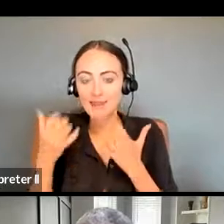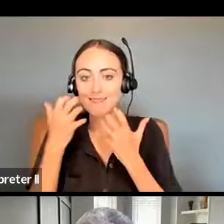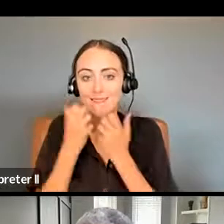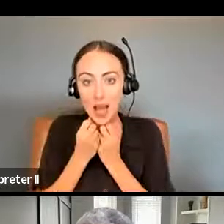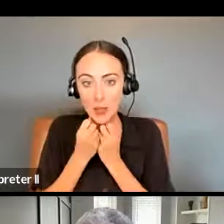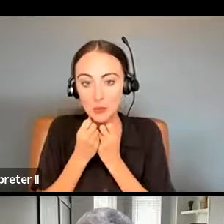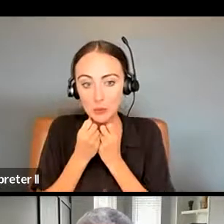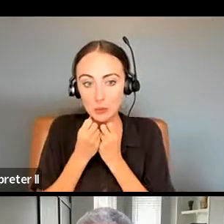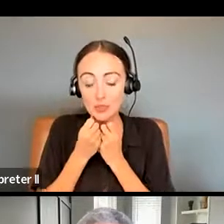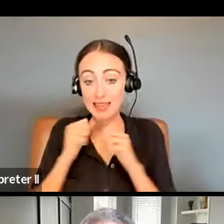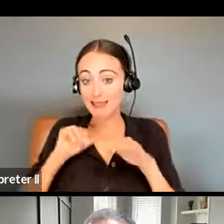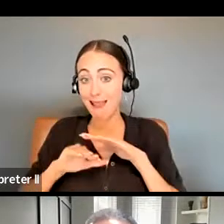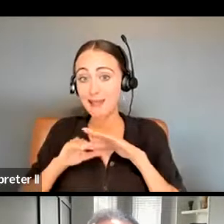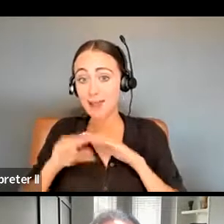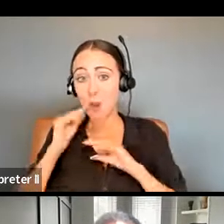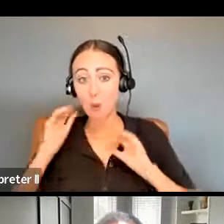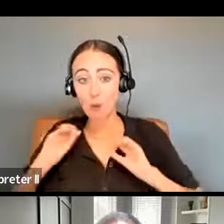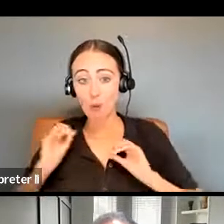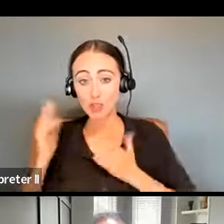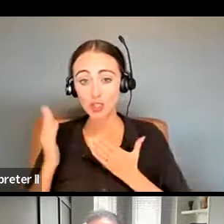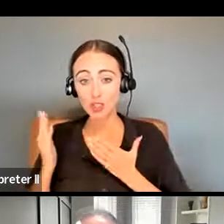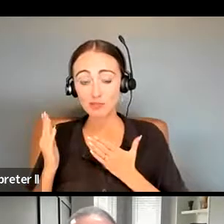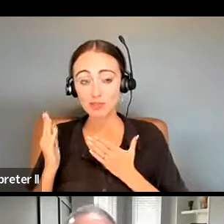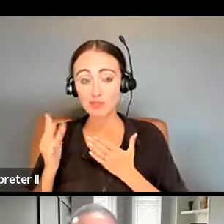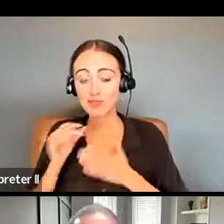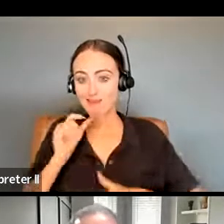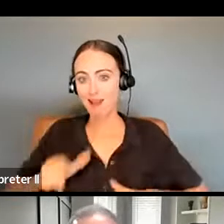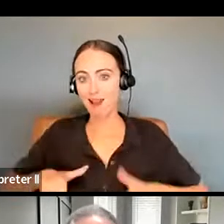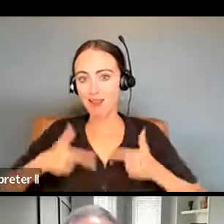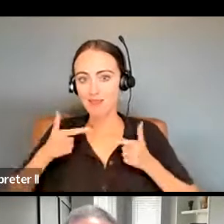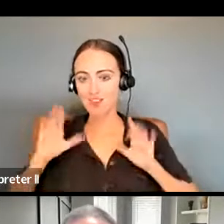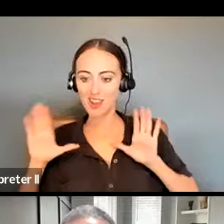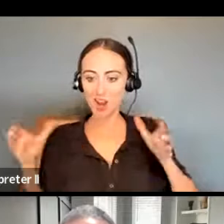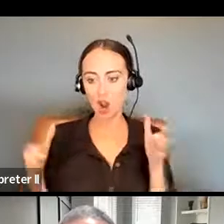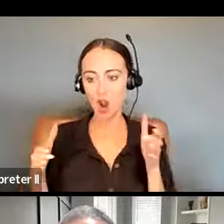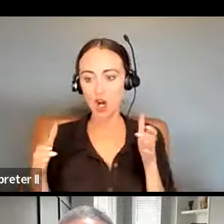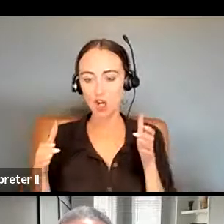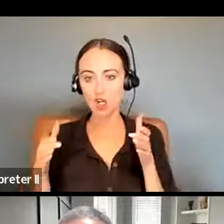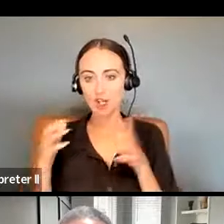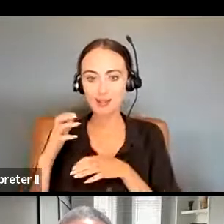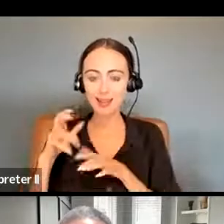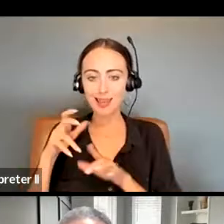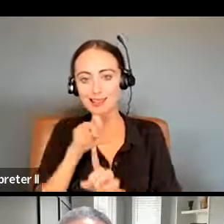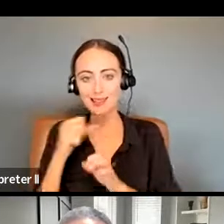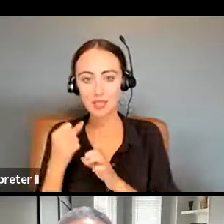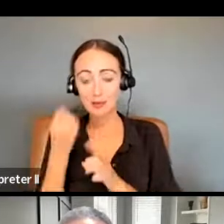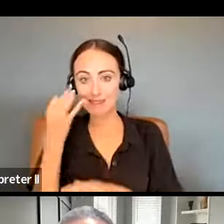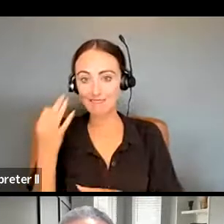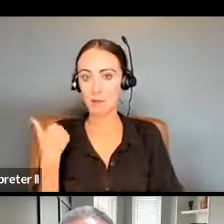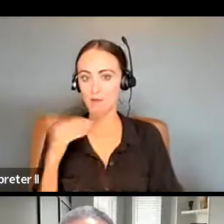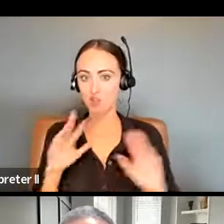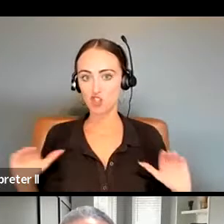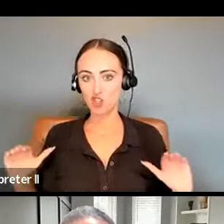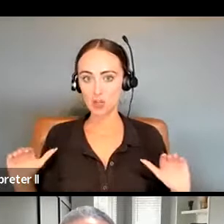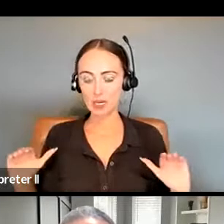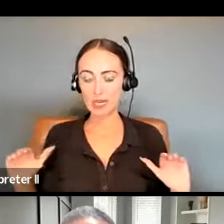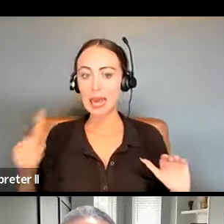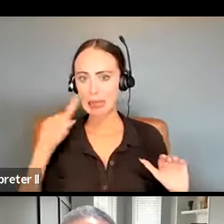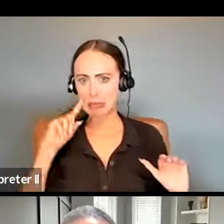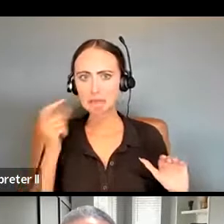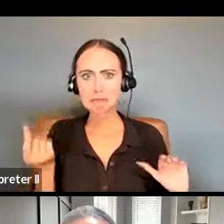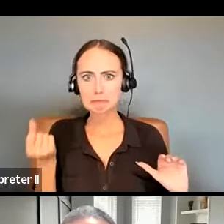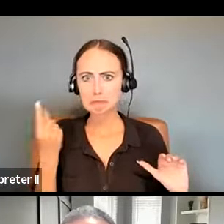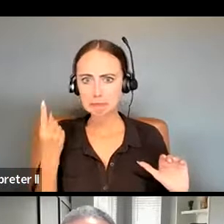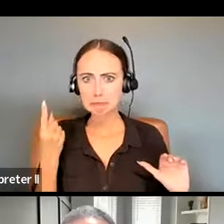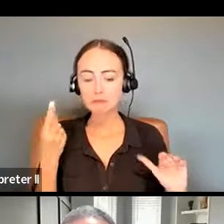values of accessing homeless services, if not living in a congregate setting, if you are with children. I think that makes